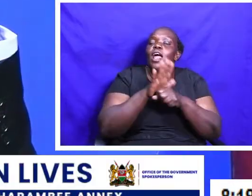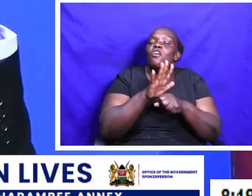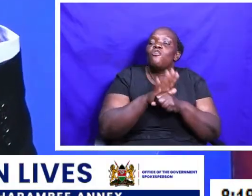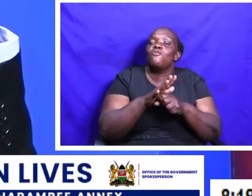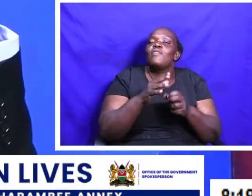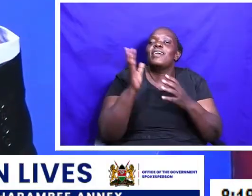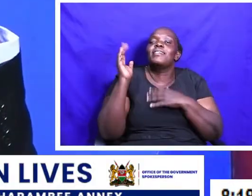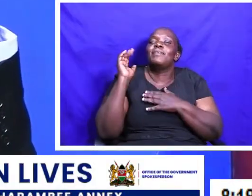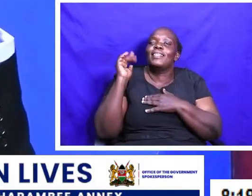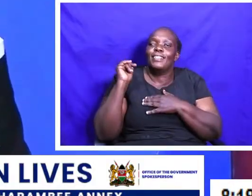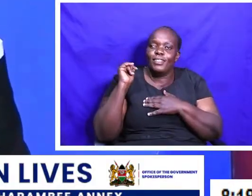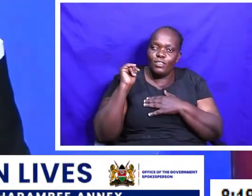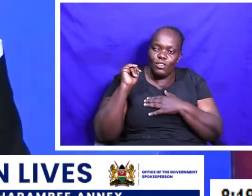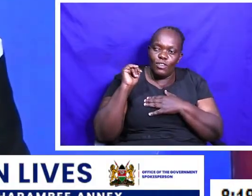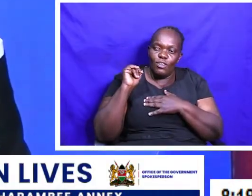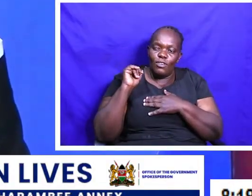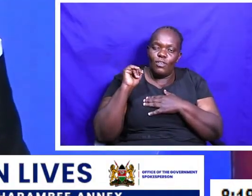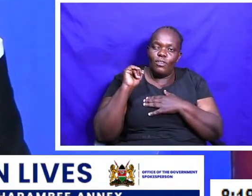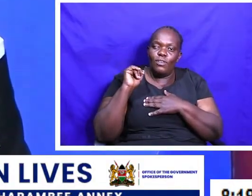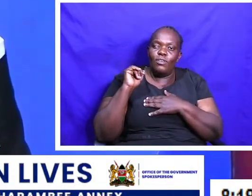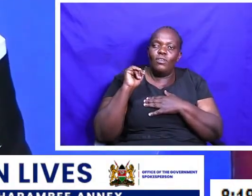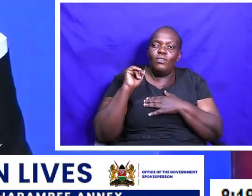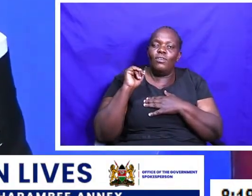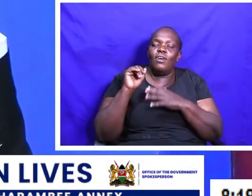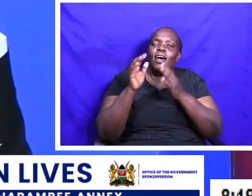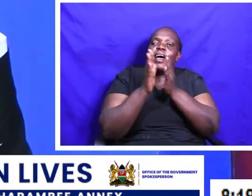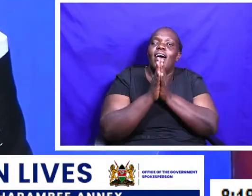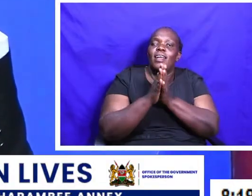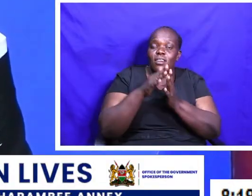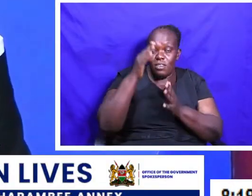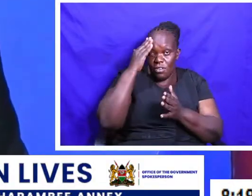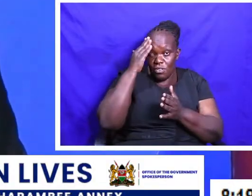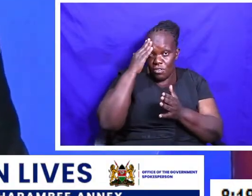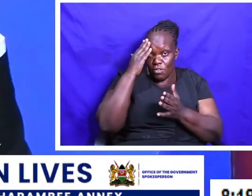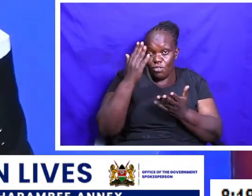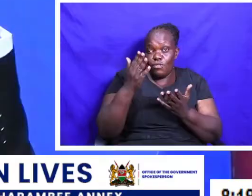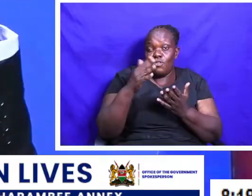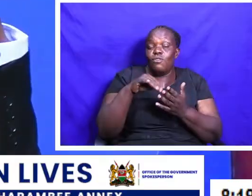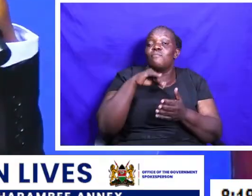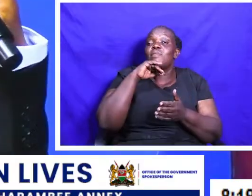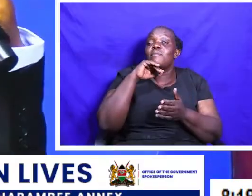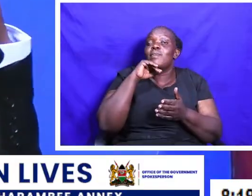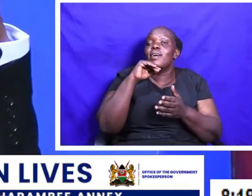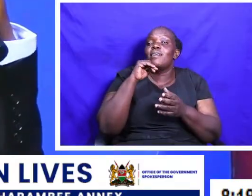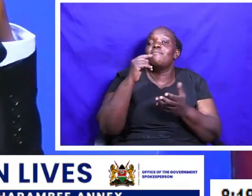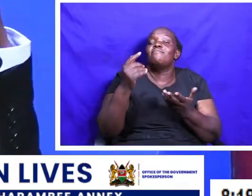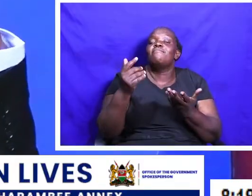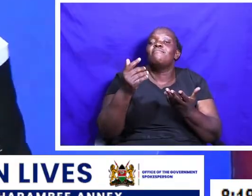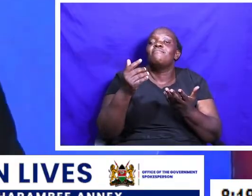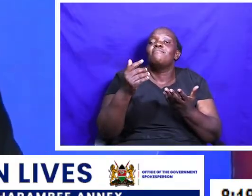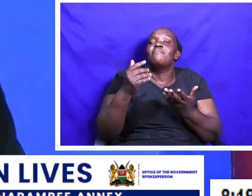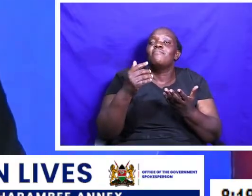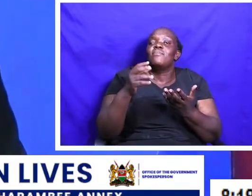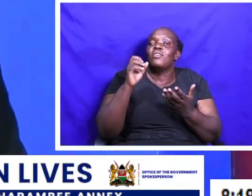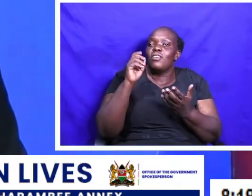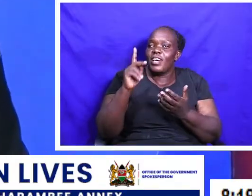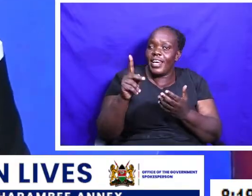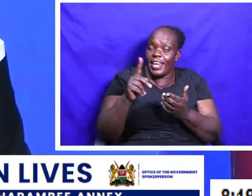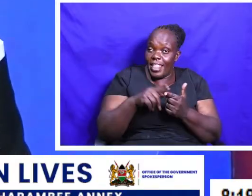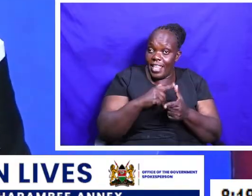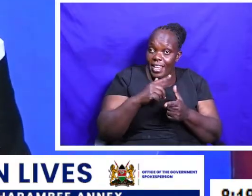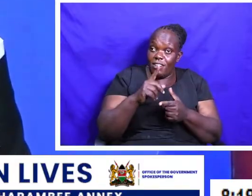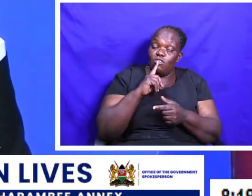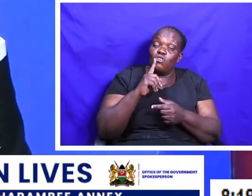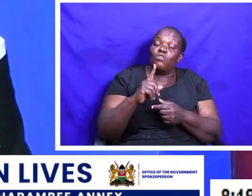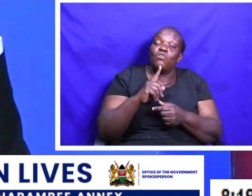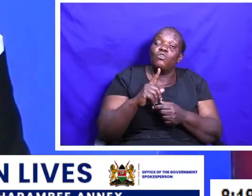lot of expectation on me, you know. And, you know, if you can't reach Baba, look for Jaoko. Like that. Yeah.